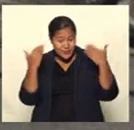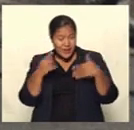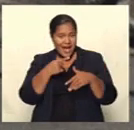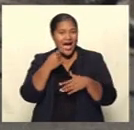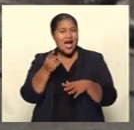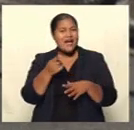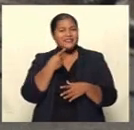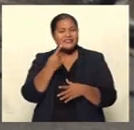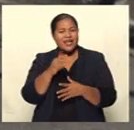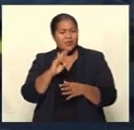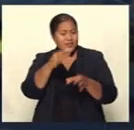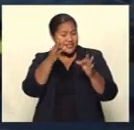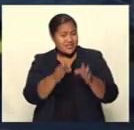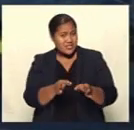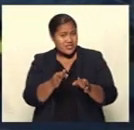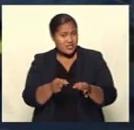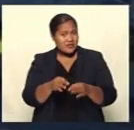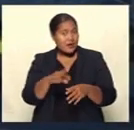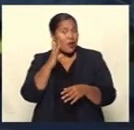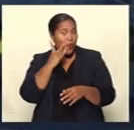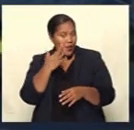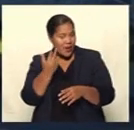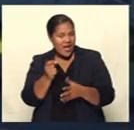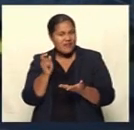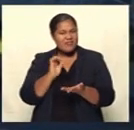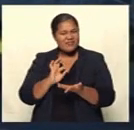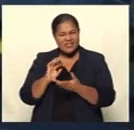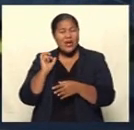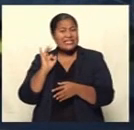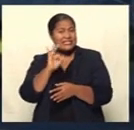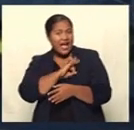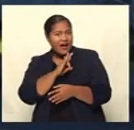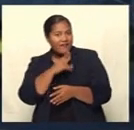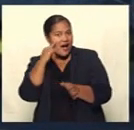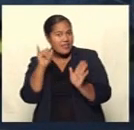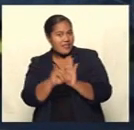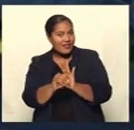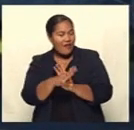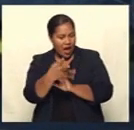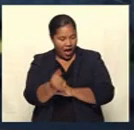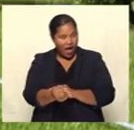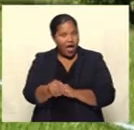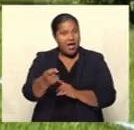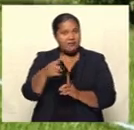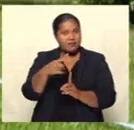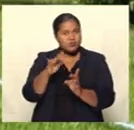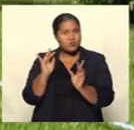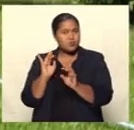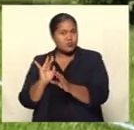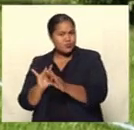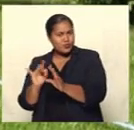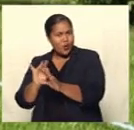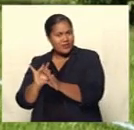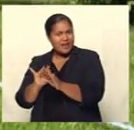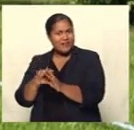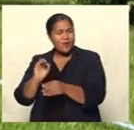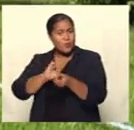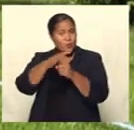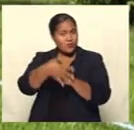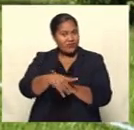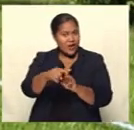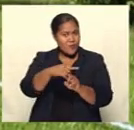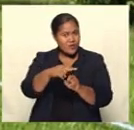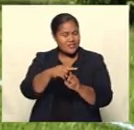this decision has been taken after a Secretariat staff was identified as a primary contact of a COVID-19 positive